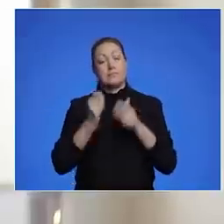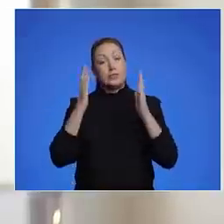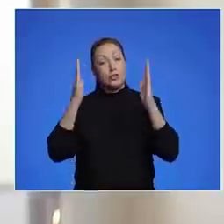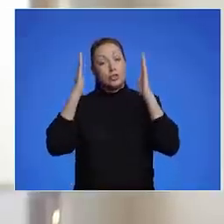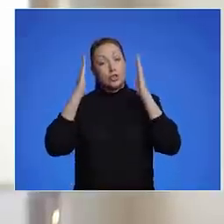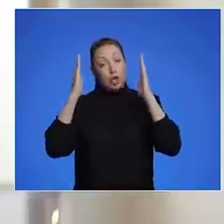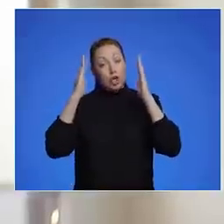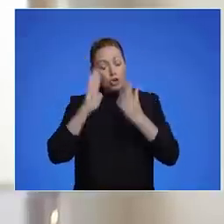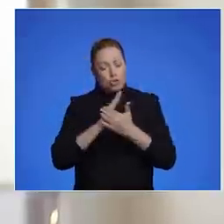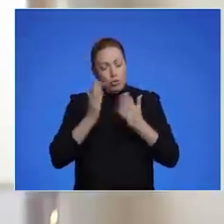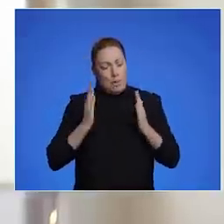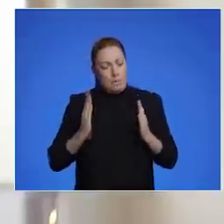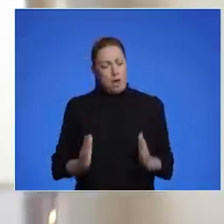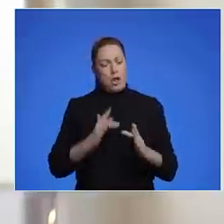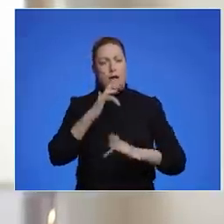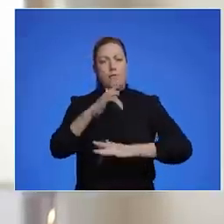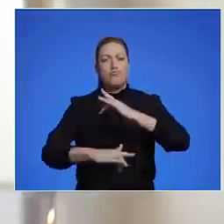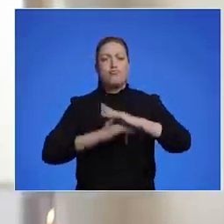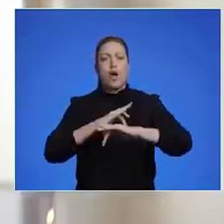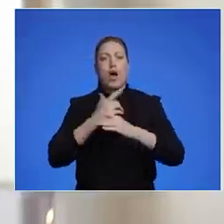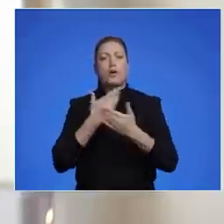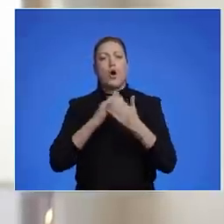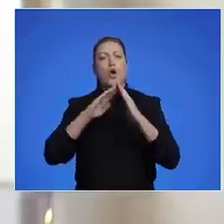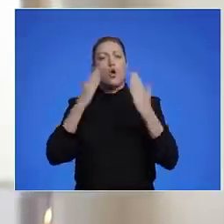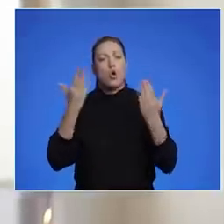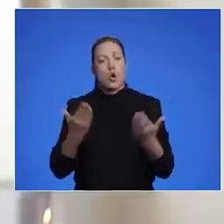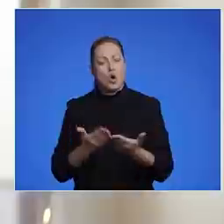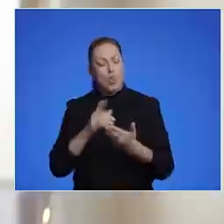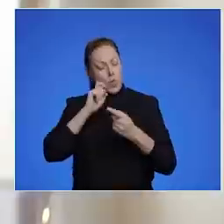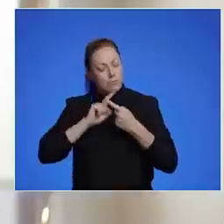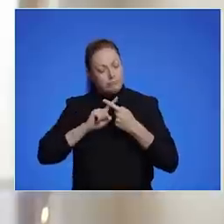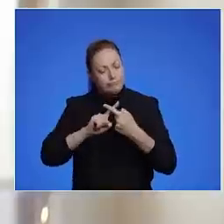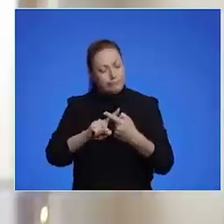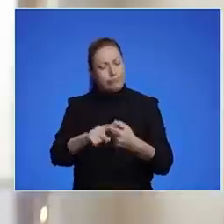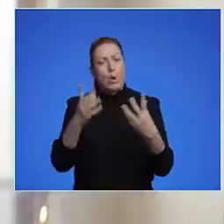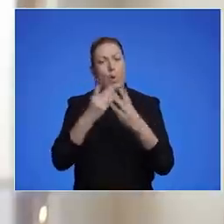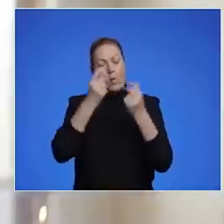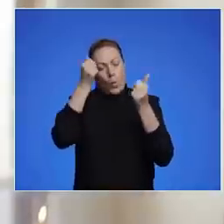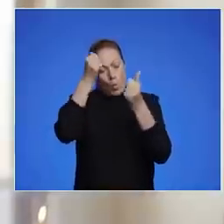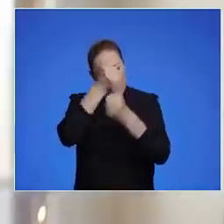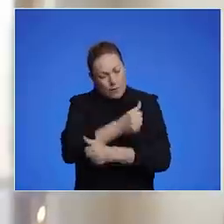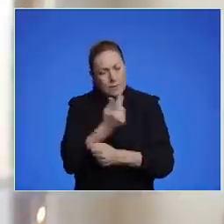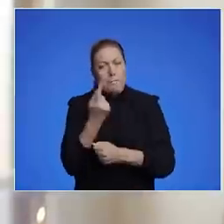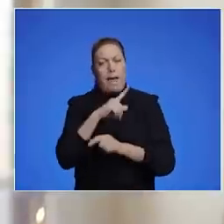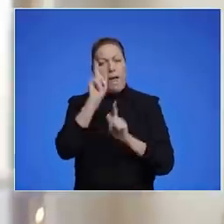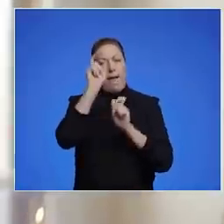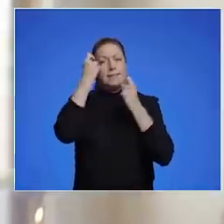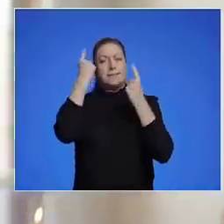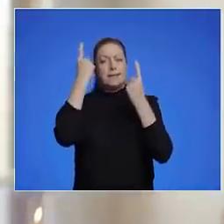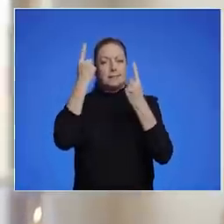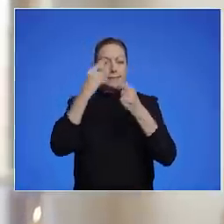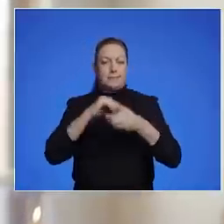Christ on earth, will carry on what Christ began with wisdom and perception.